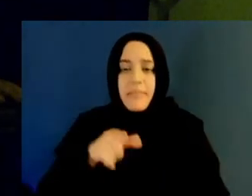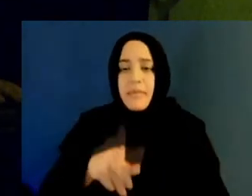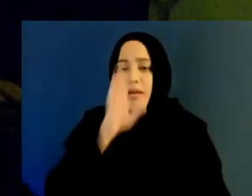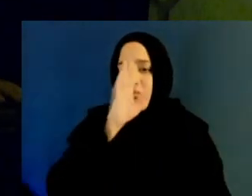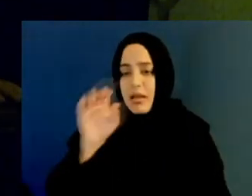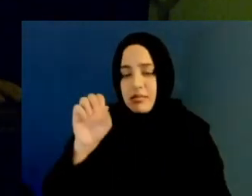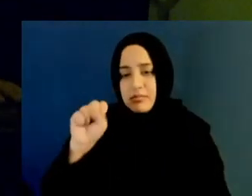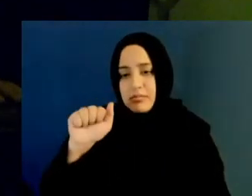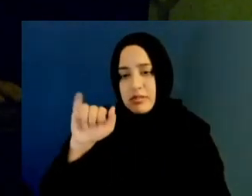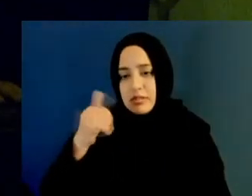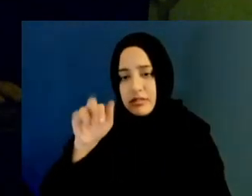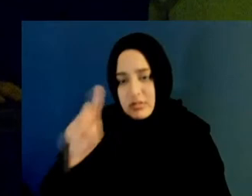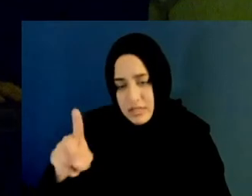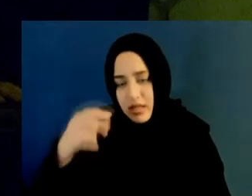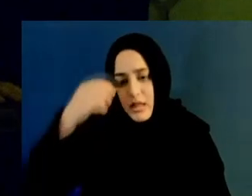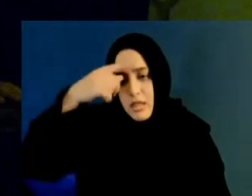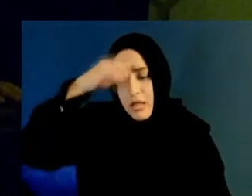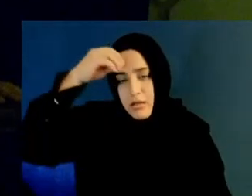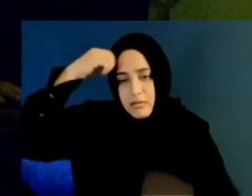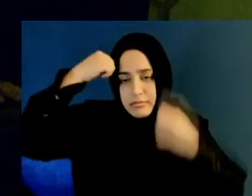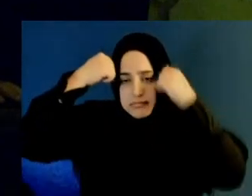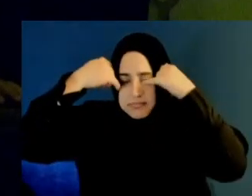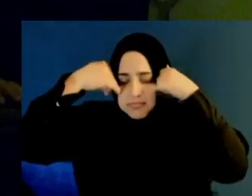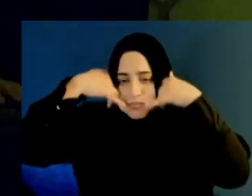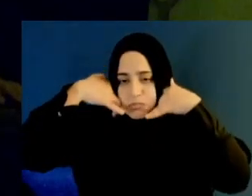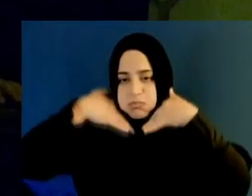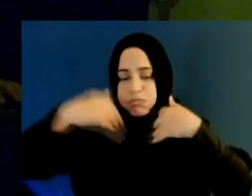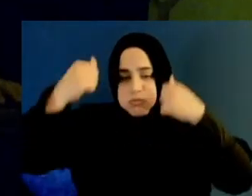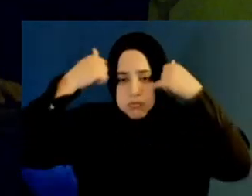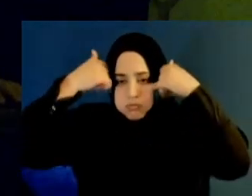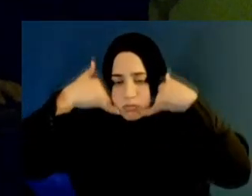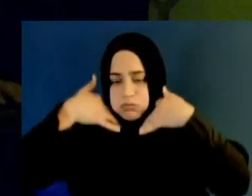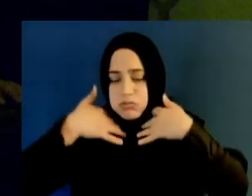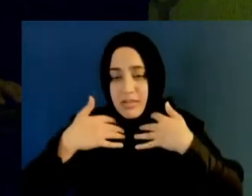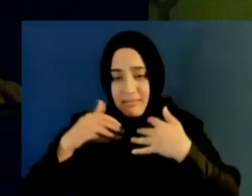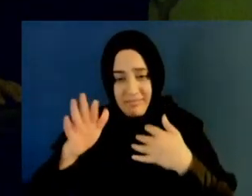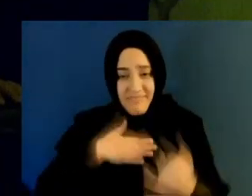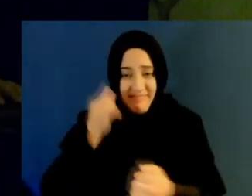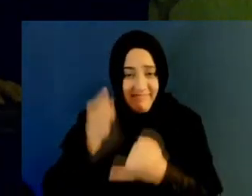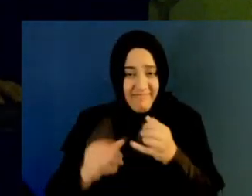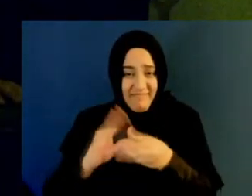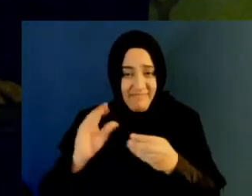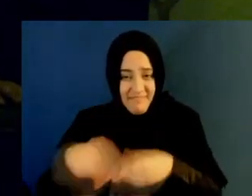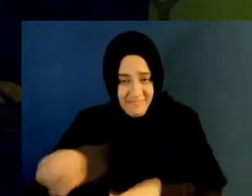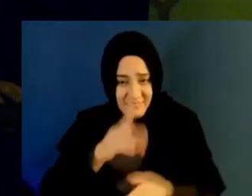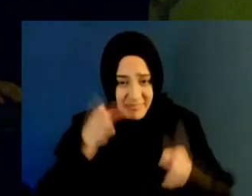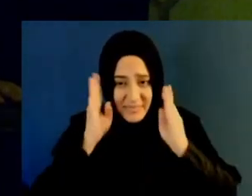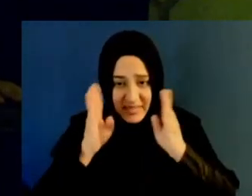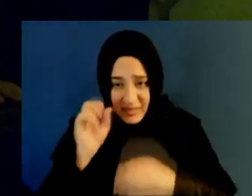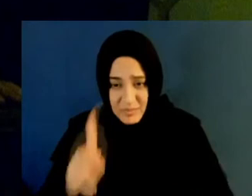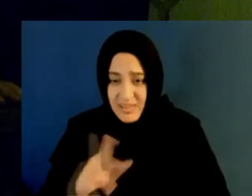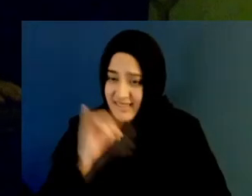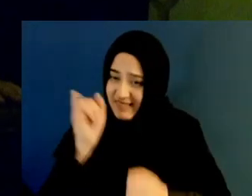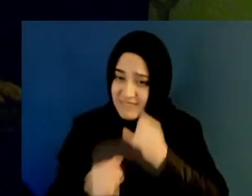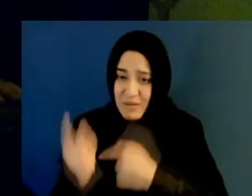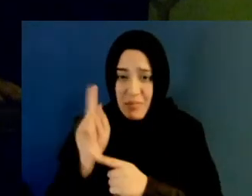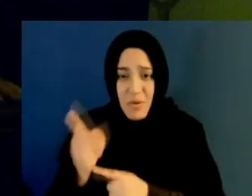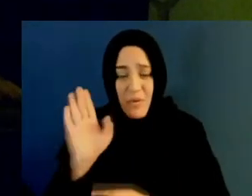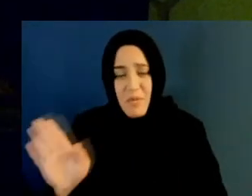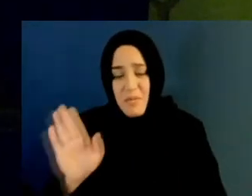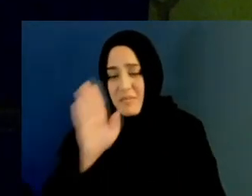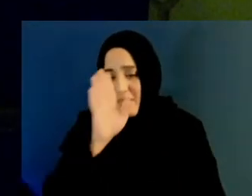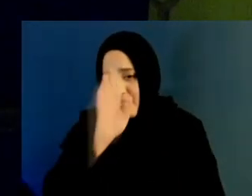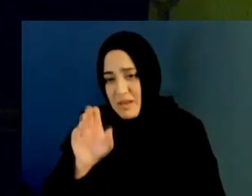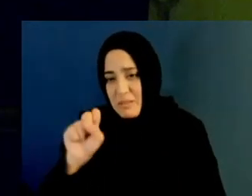is my final part of the Masaib. Ahibai, pay attention over here. Allahu Akbar. The final moments of Imam